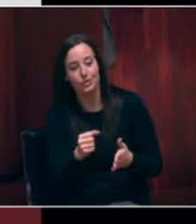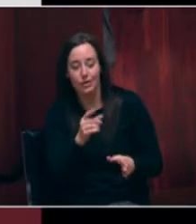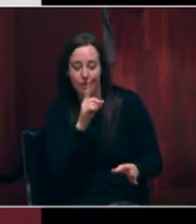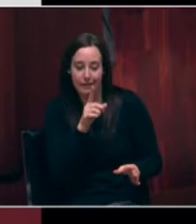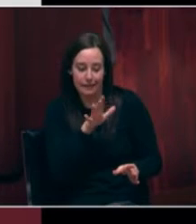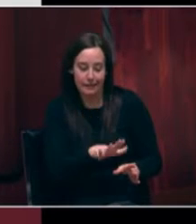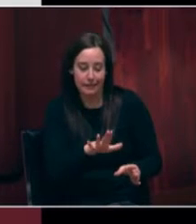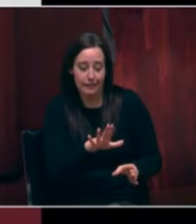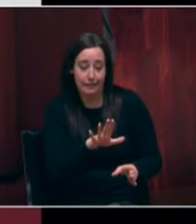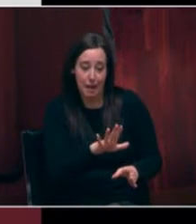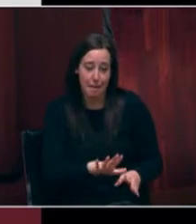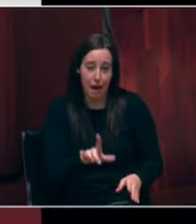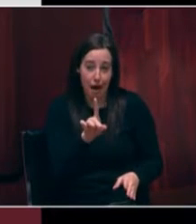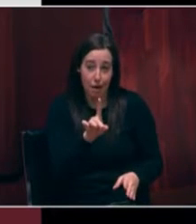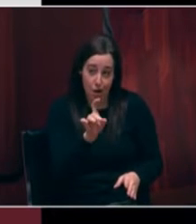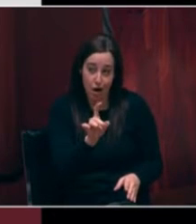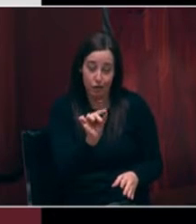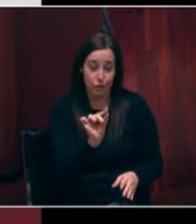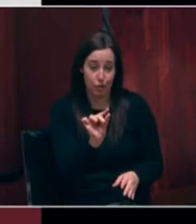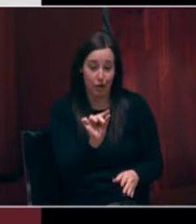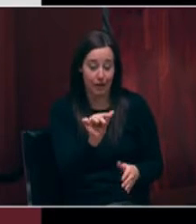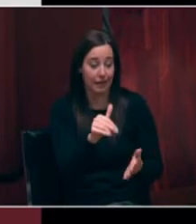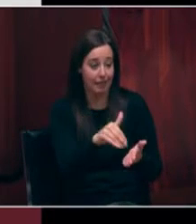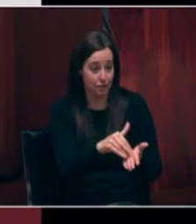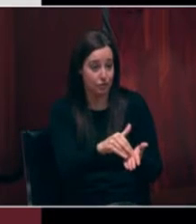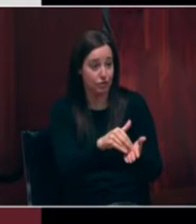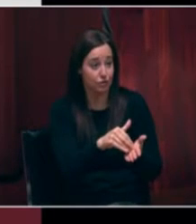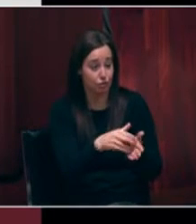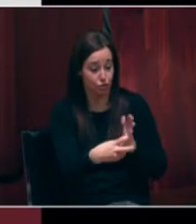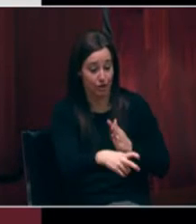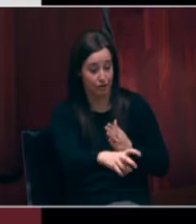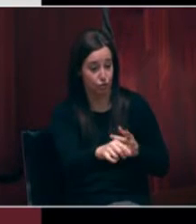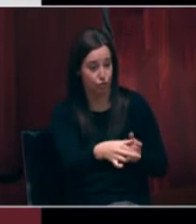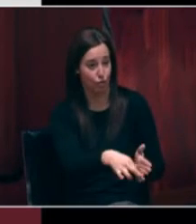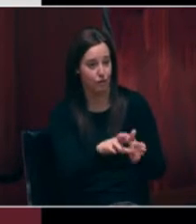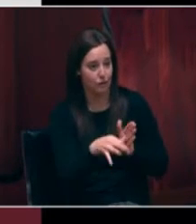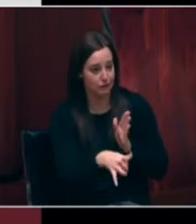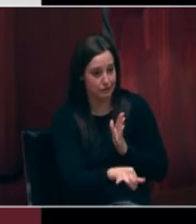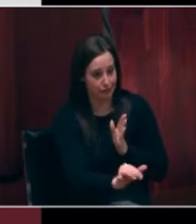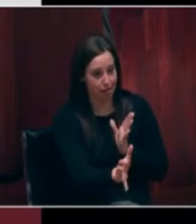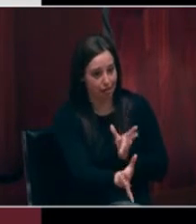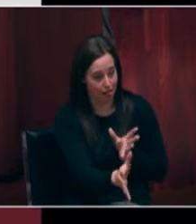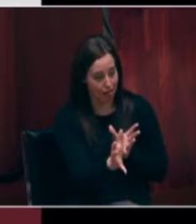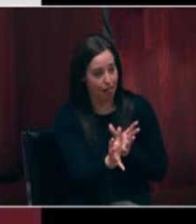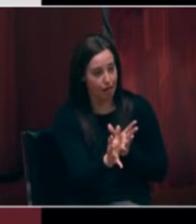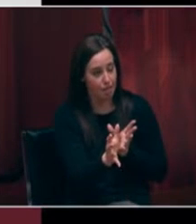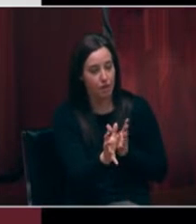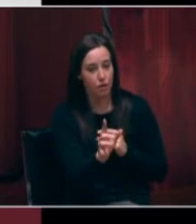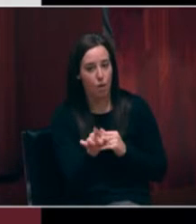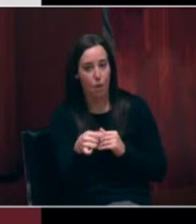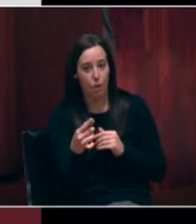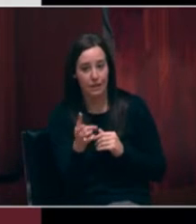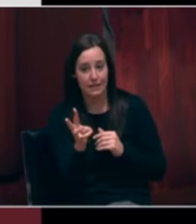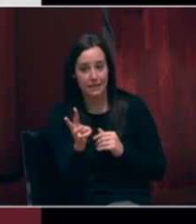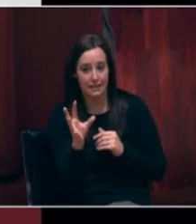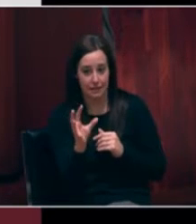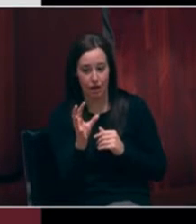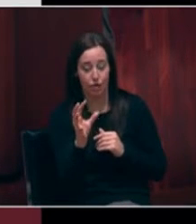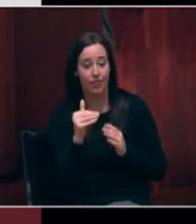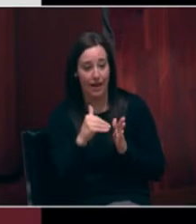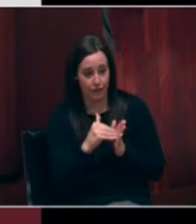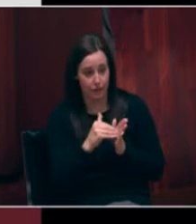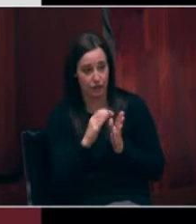almost 120,000 transfers left to review, but only 600,000 cubic feet. Do the math on